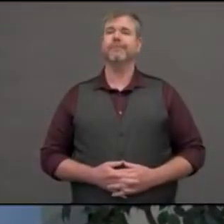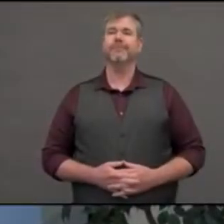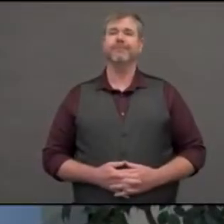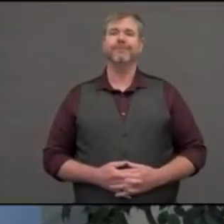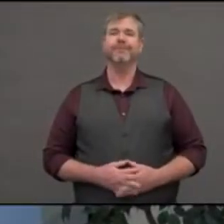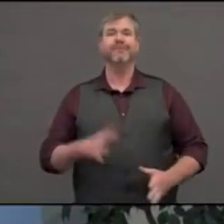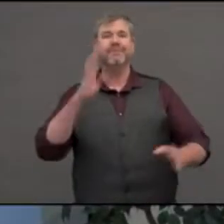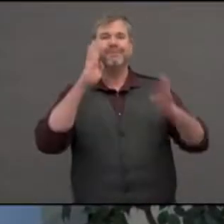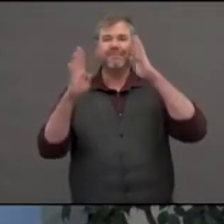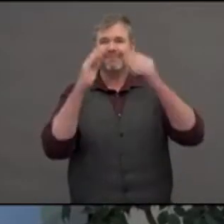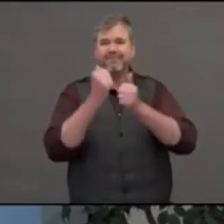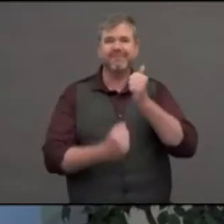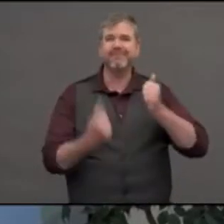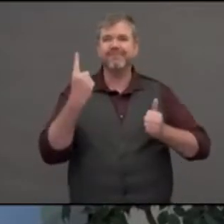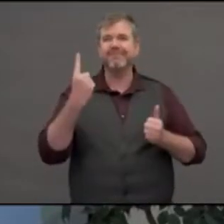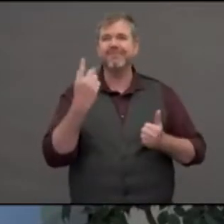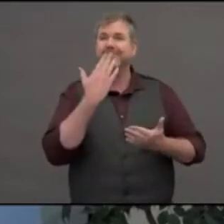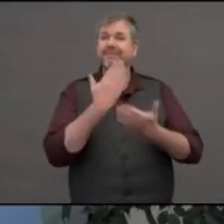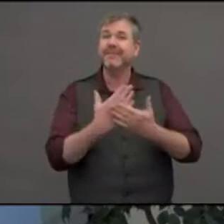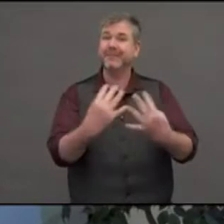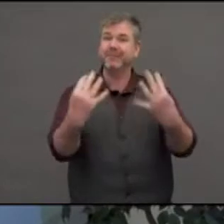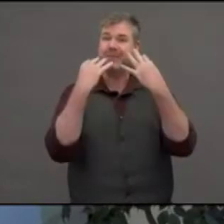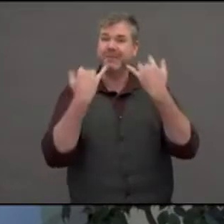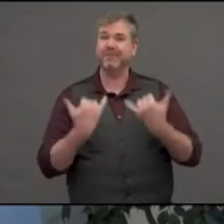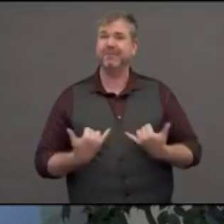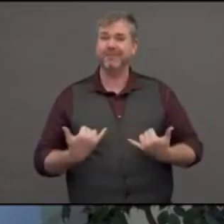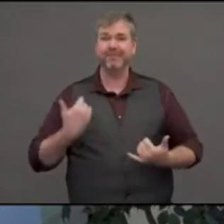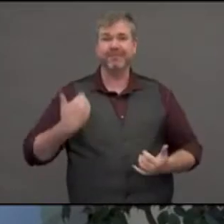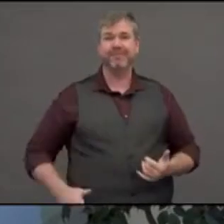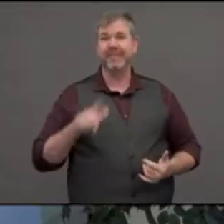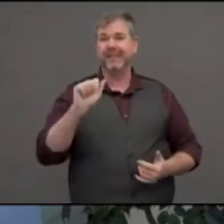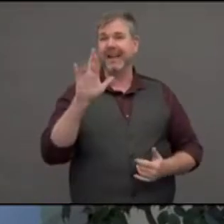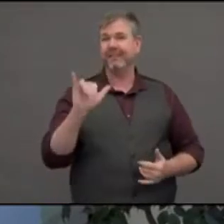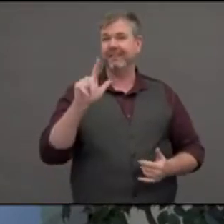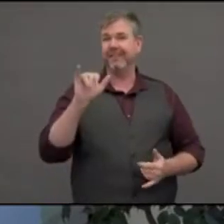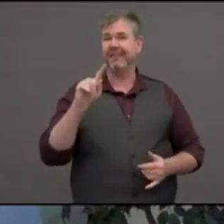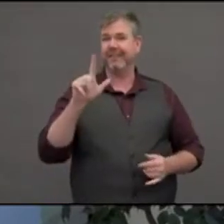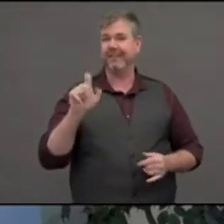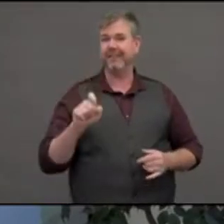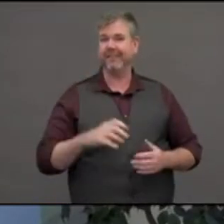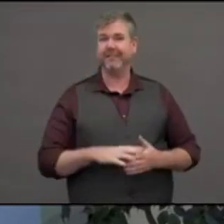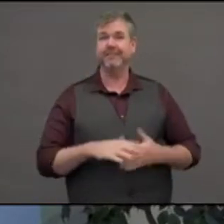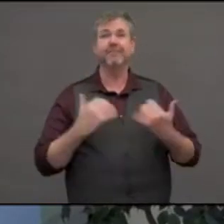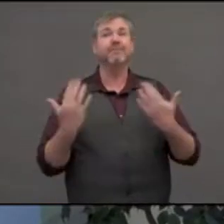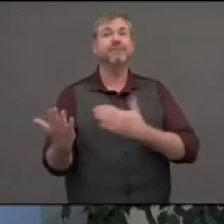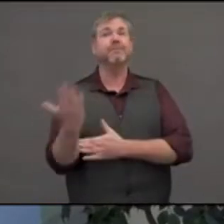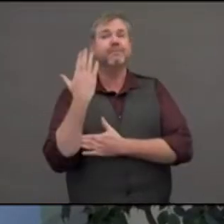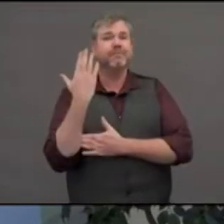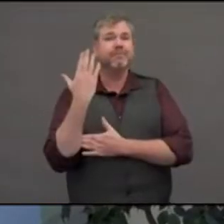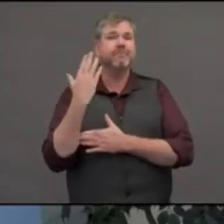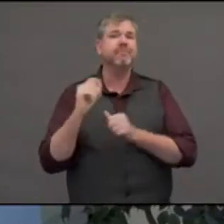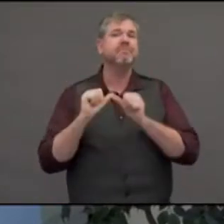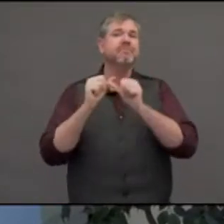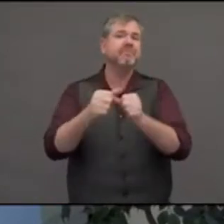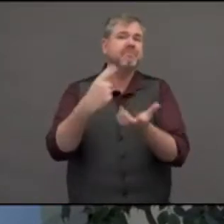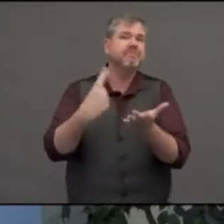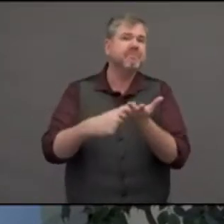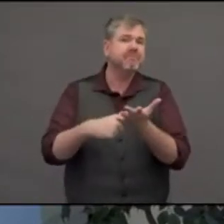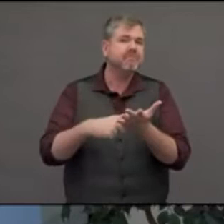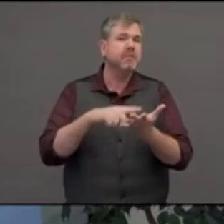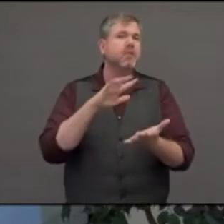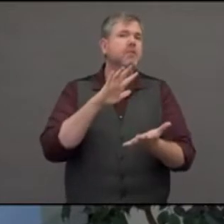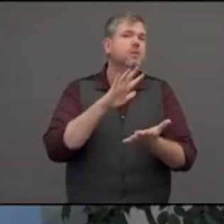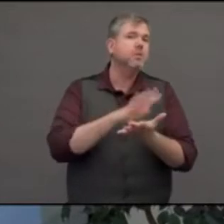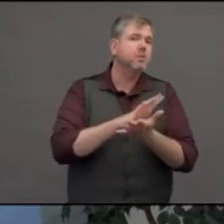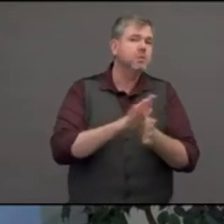Hi everybody, thank you for joining us. I'm Larry Little. This morning we are continuing our conversation about school reopenings. David Putney from the Santa Clara County